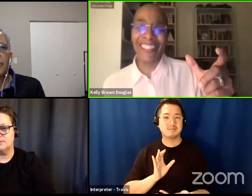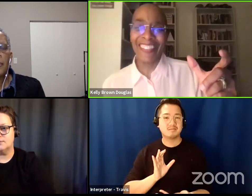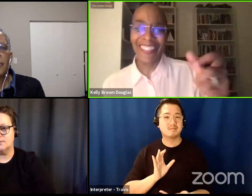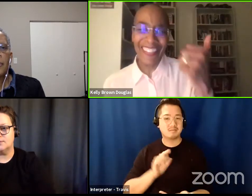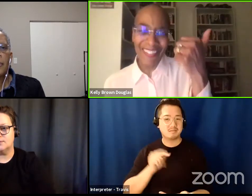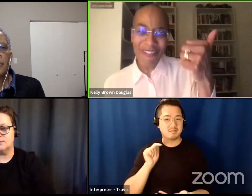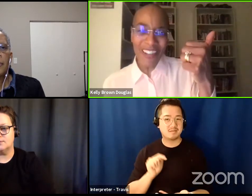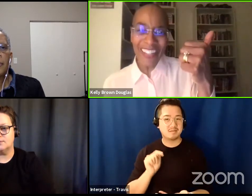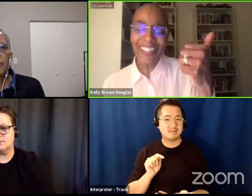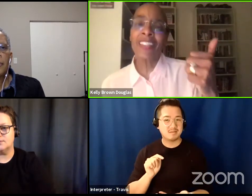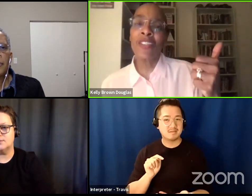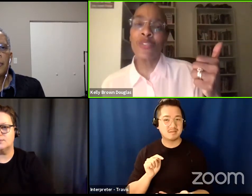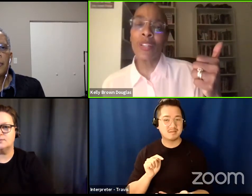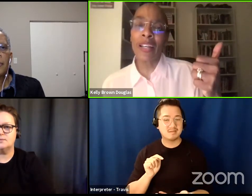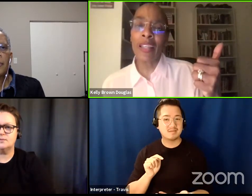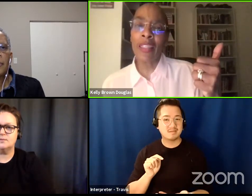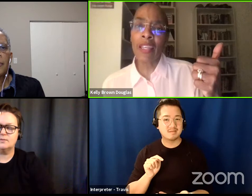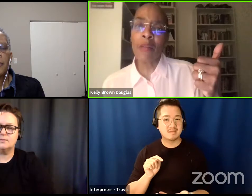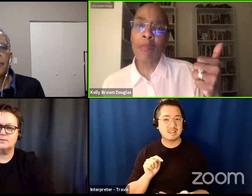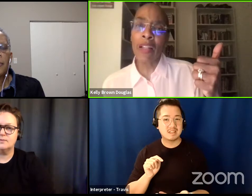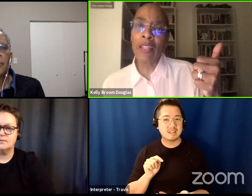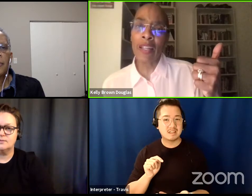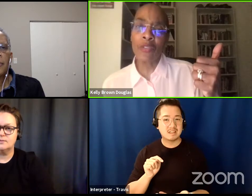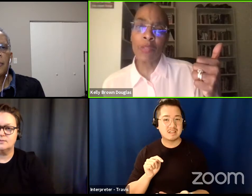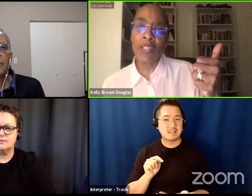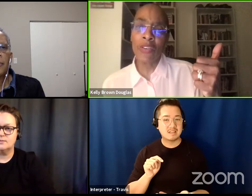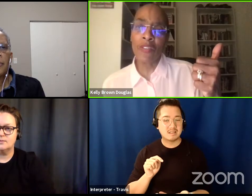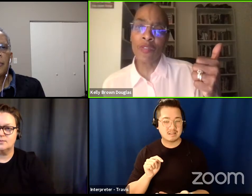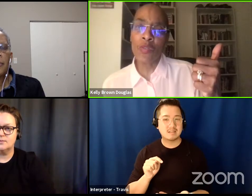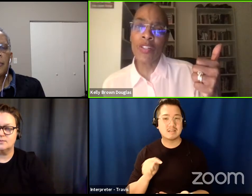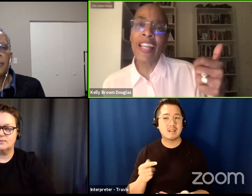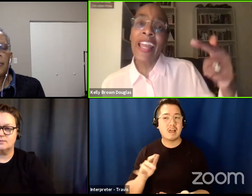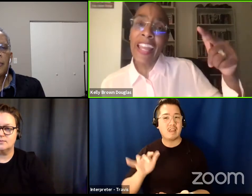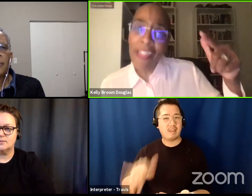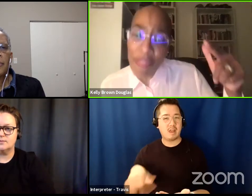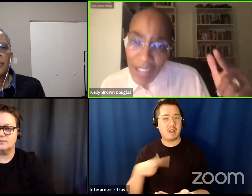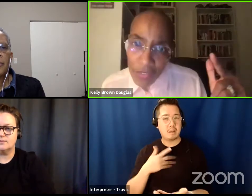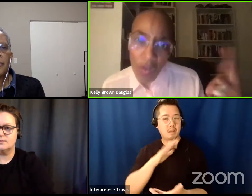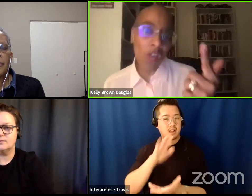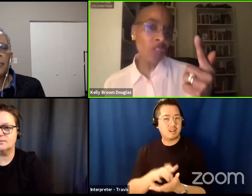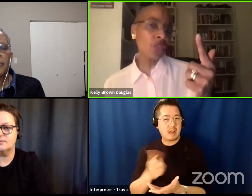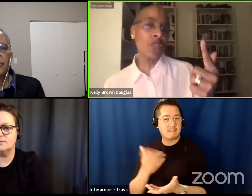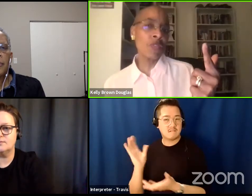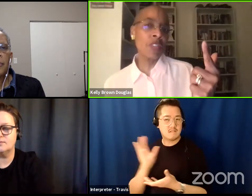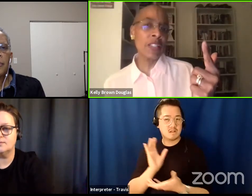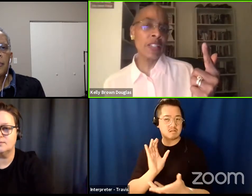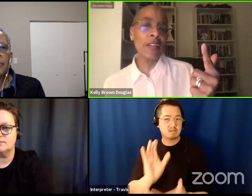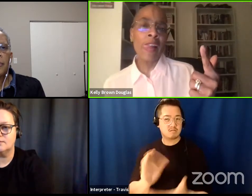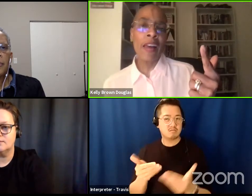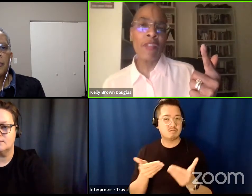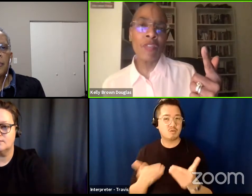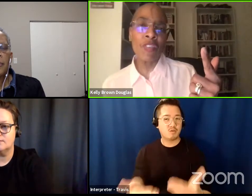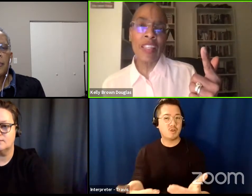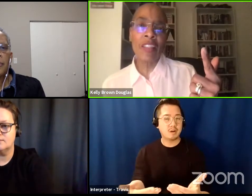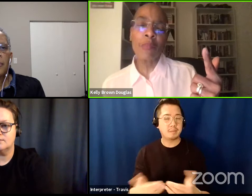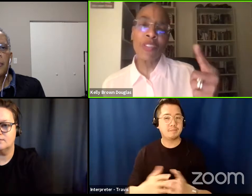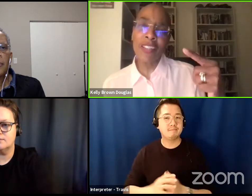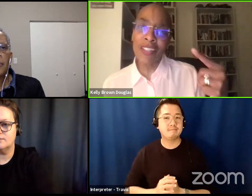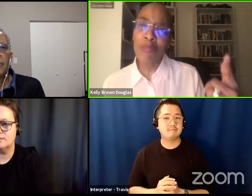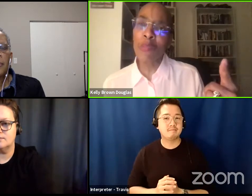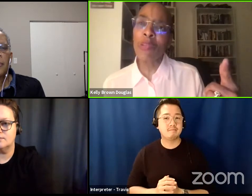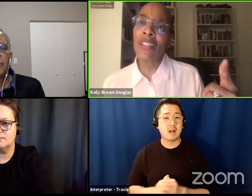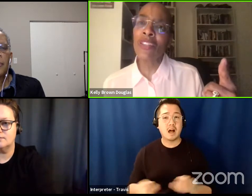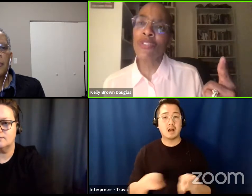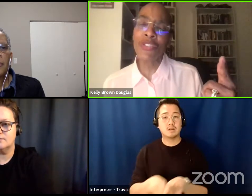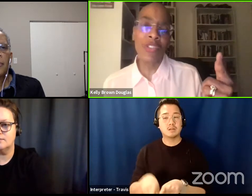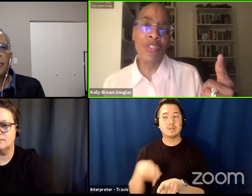that one is what I think about that has to be carried forward. And that is also a critique of the faith community